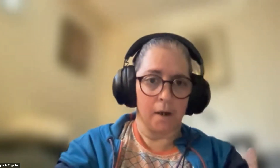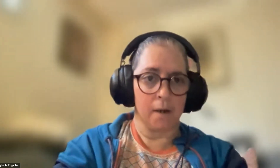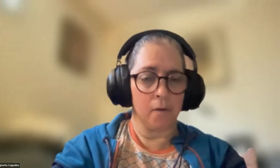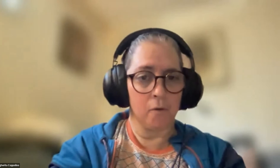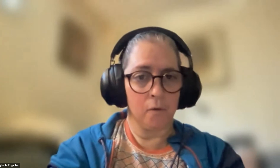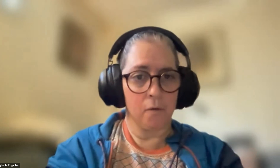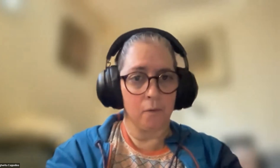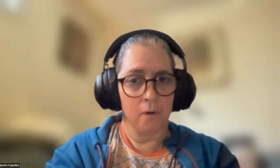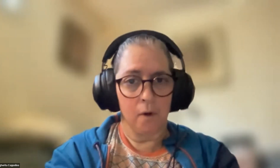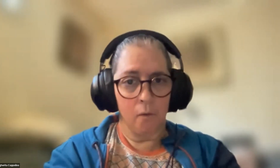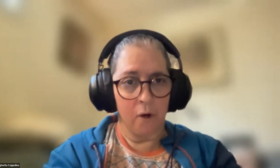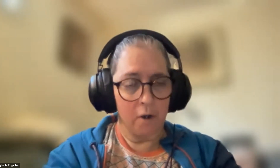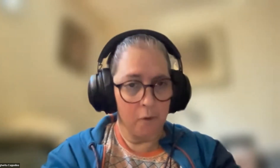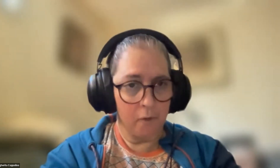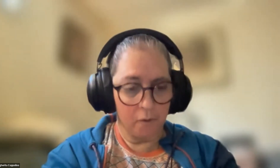Okay, so